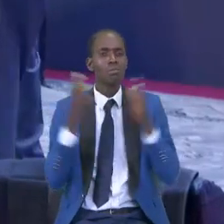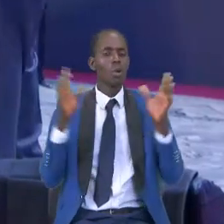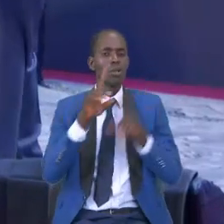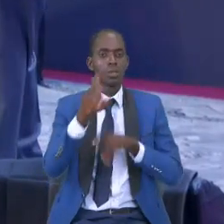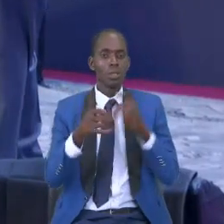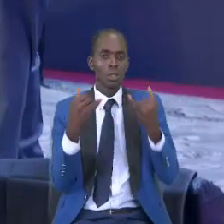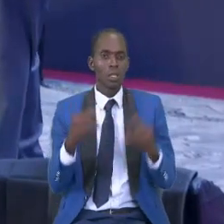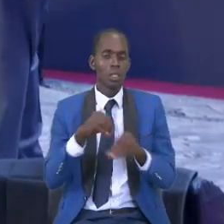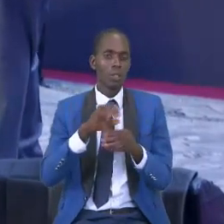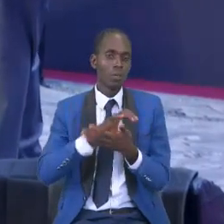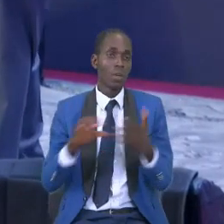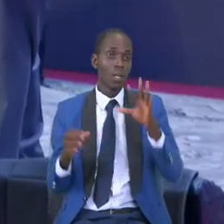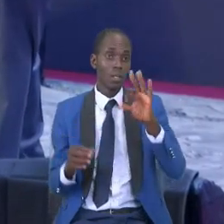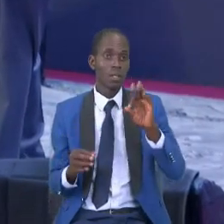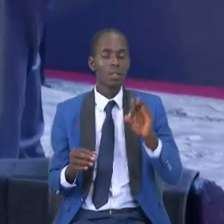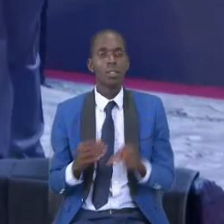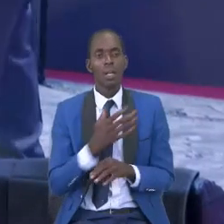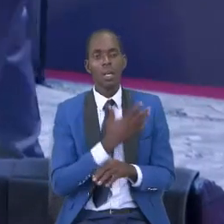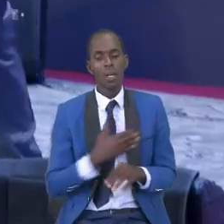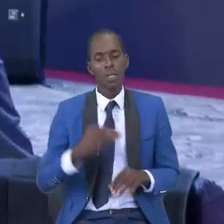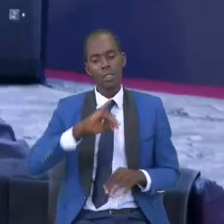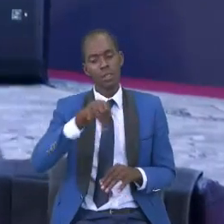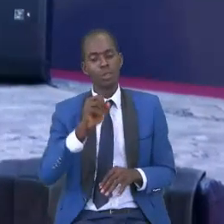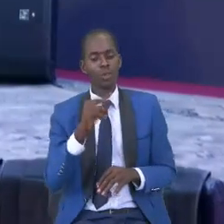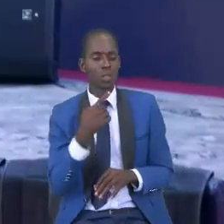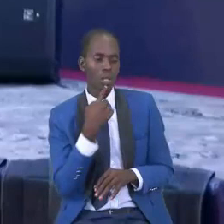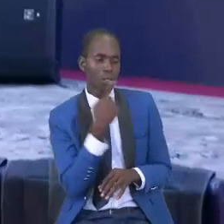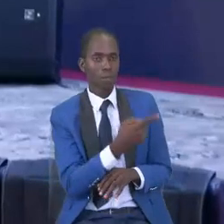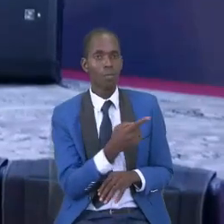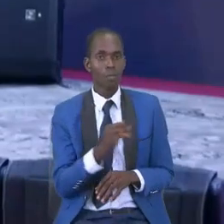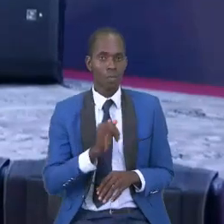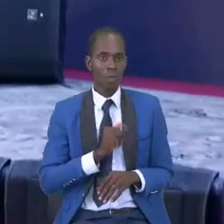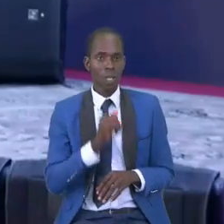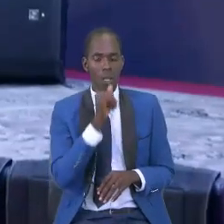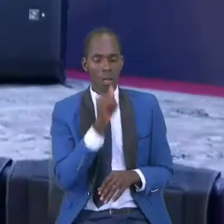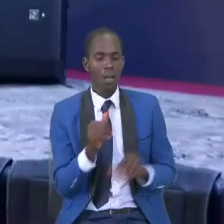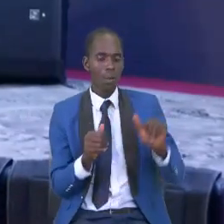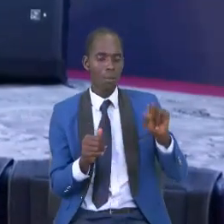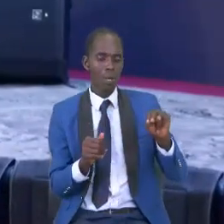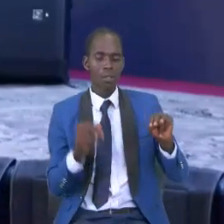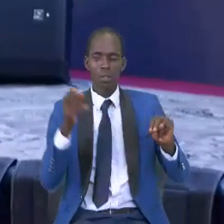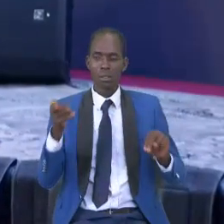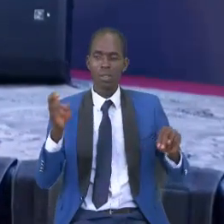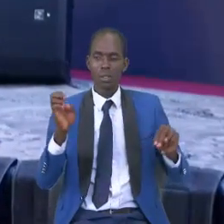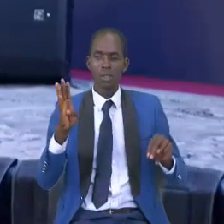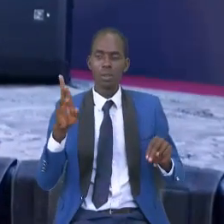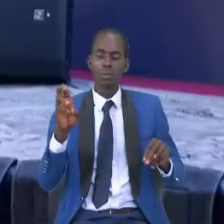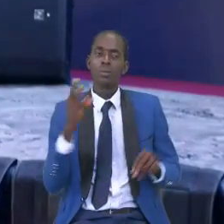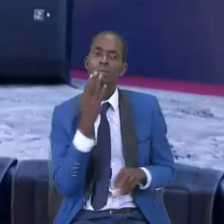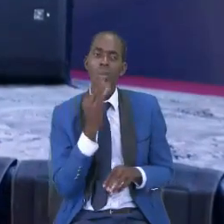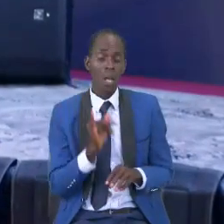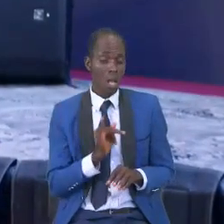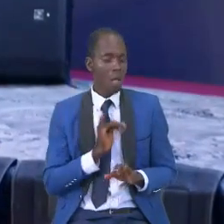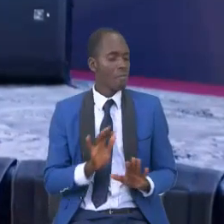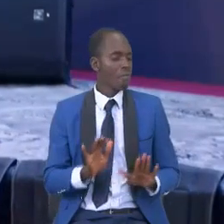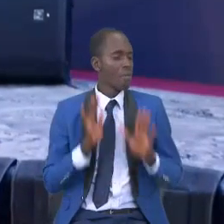unto them, I am an Hebrew. Is that so? I fear the Lord. Is that so? The God of heaven, which